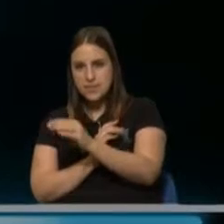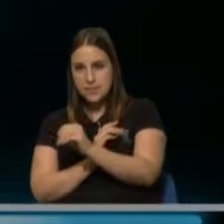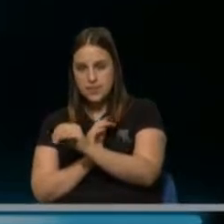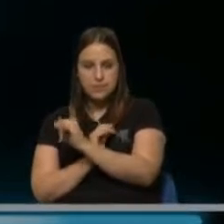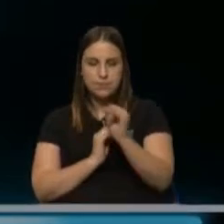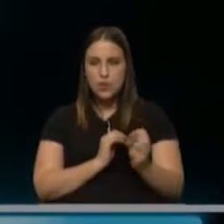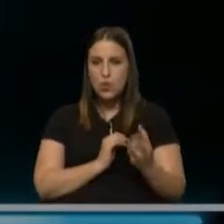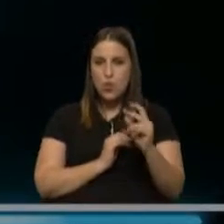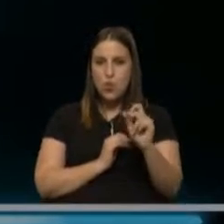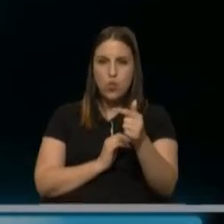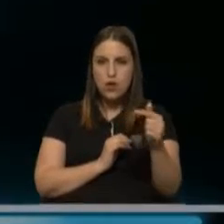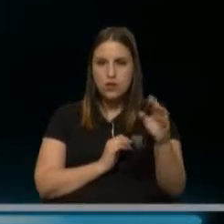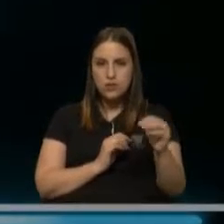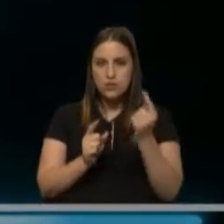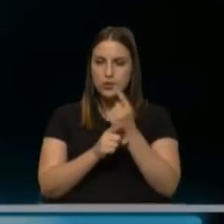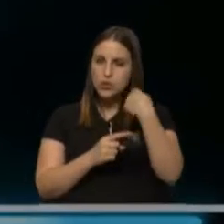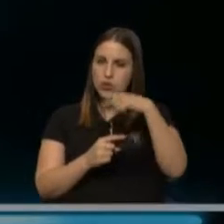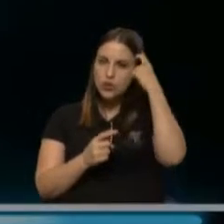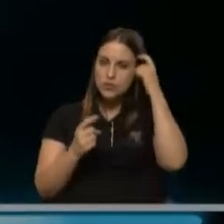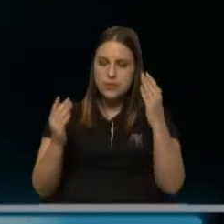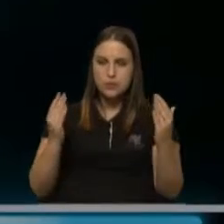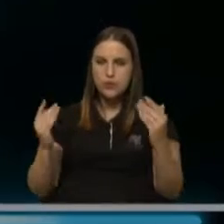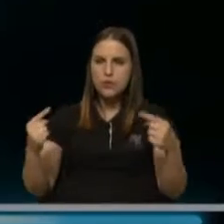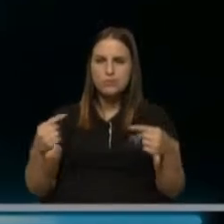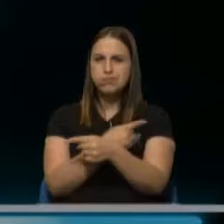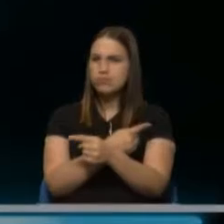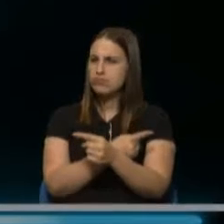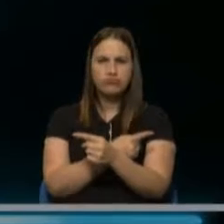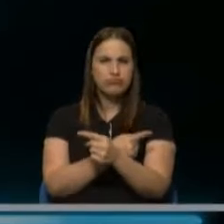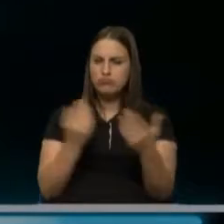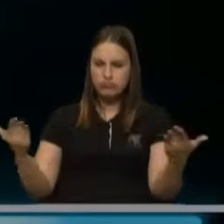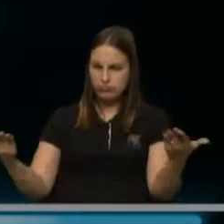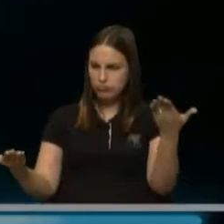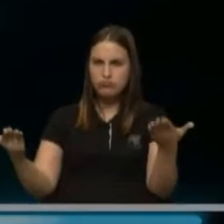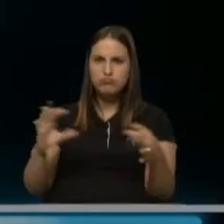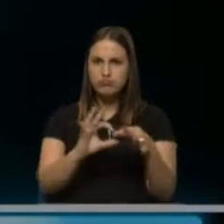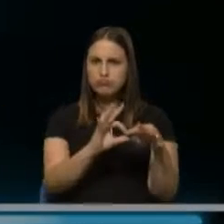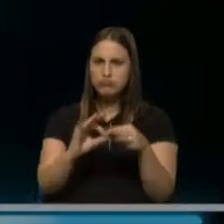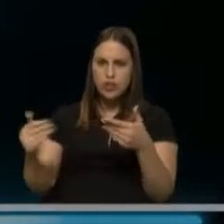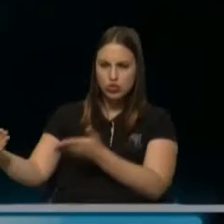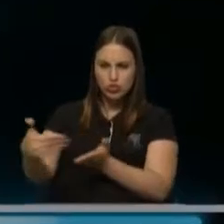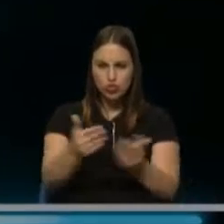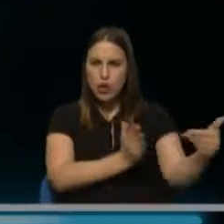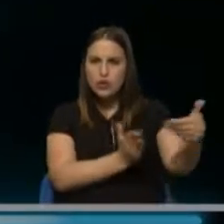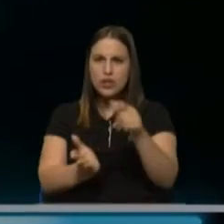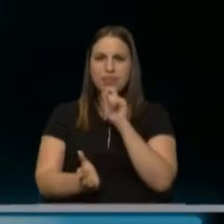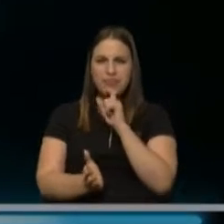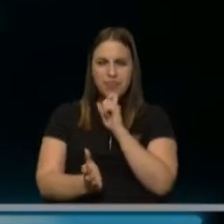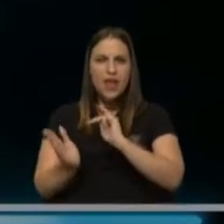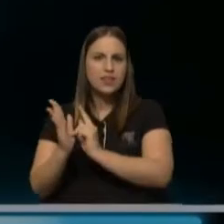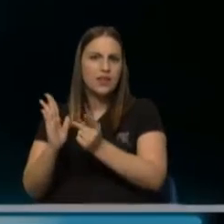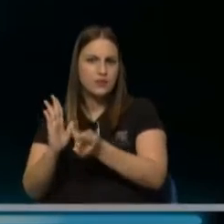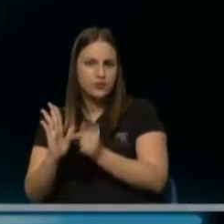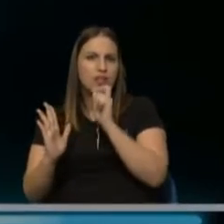we think these two drivers is not conflict. This can help each other. The technology can help the